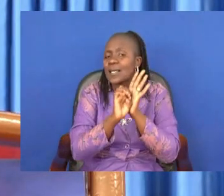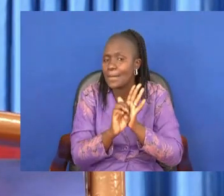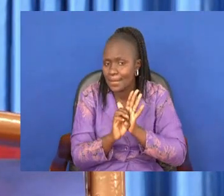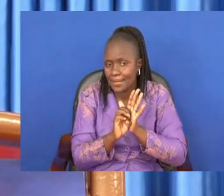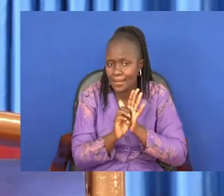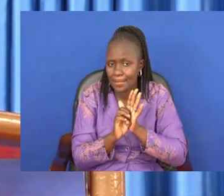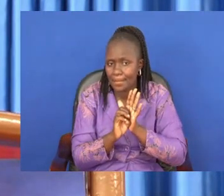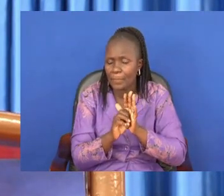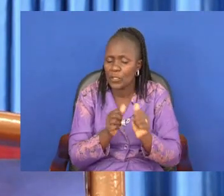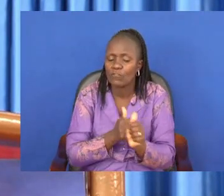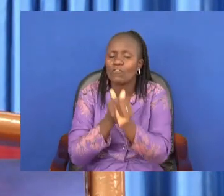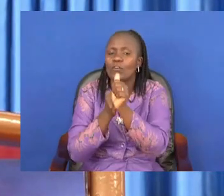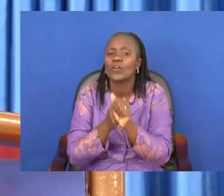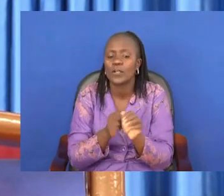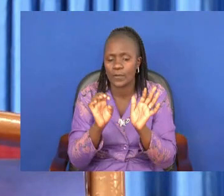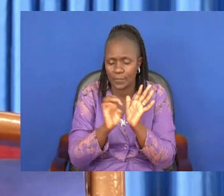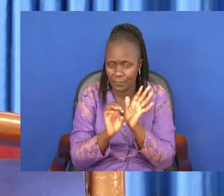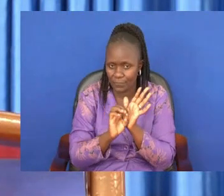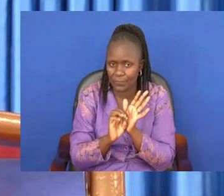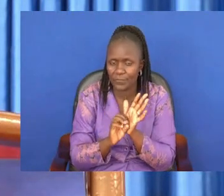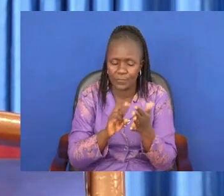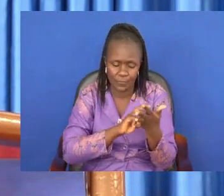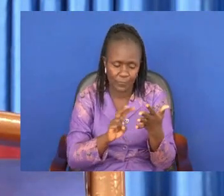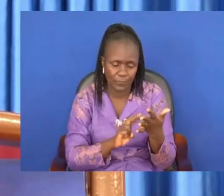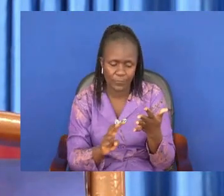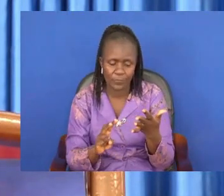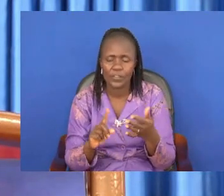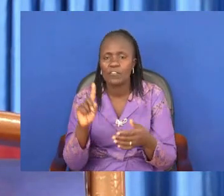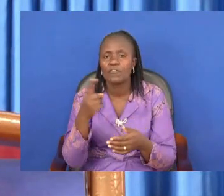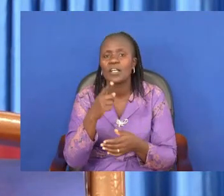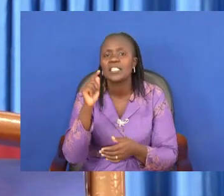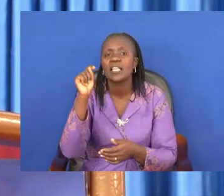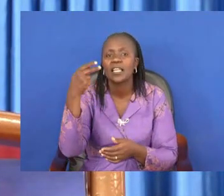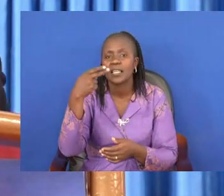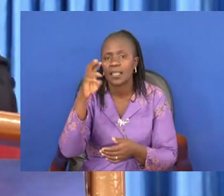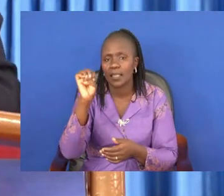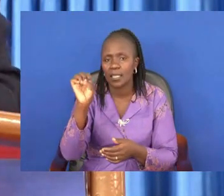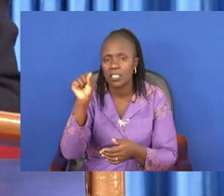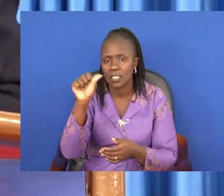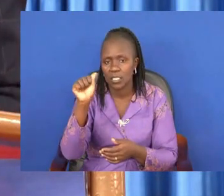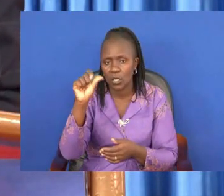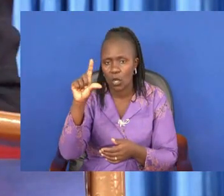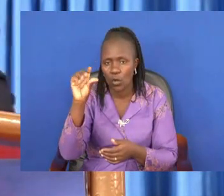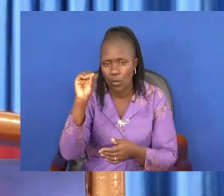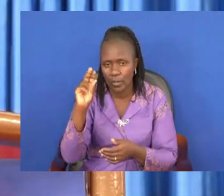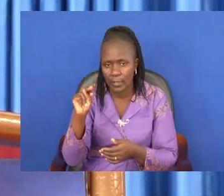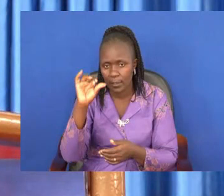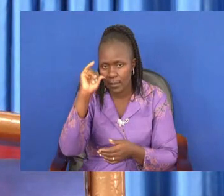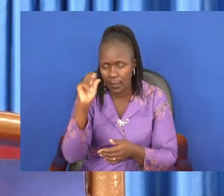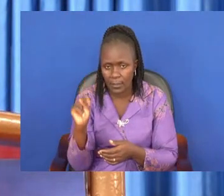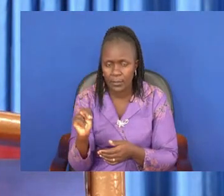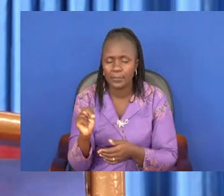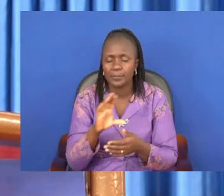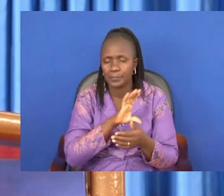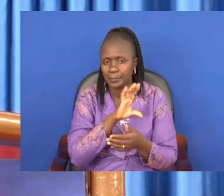be like the one that I am following. If you read in the book of 1 Thessalonians, it also strengthens this point I'm talking about.